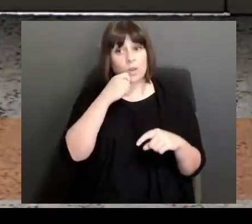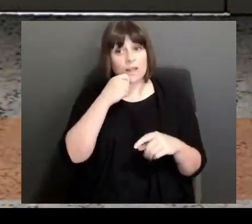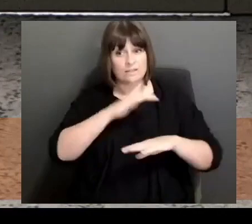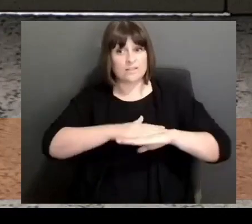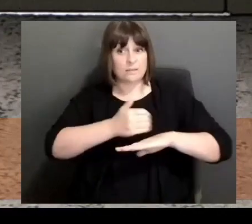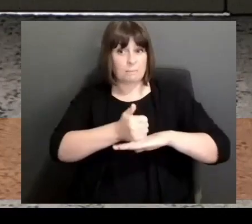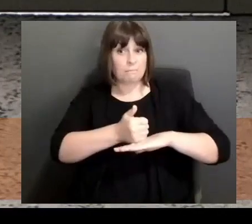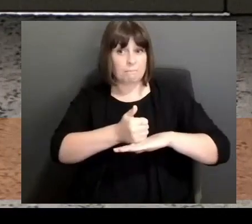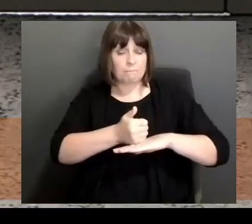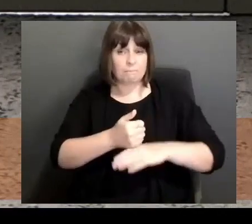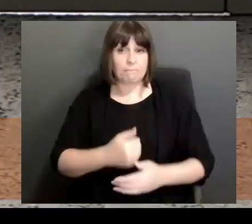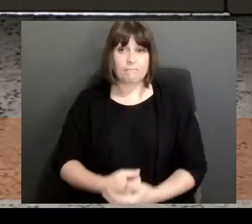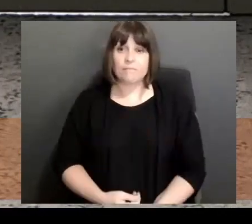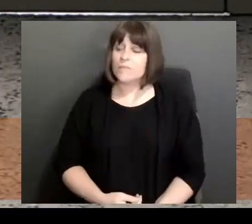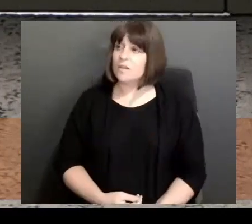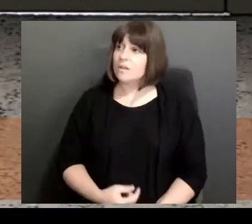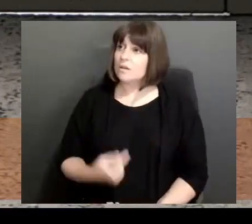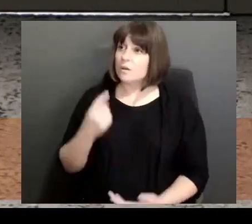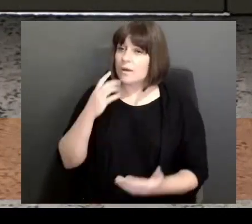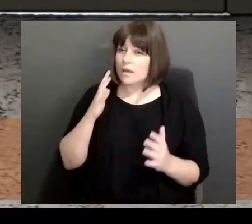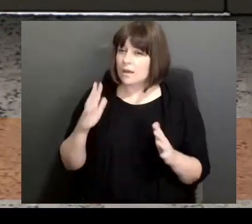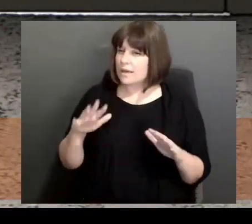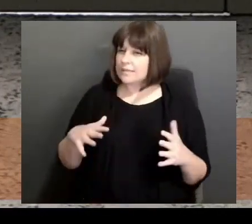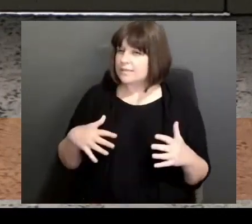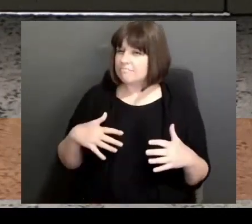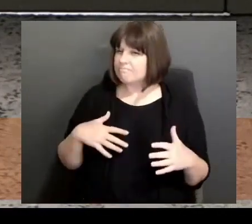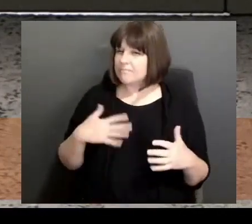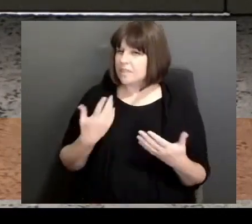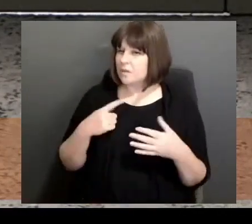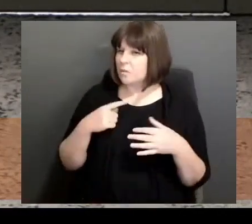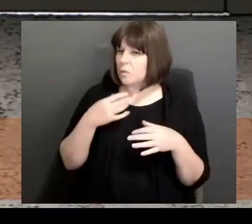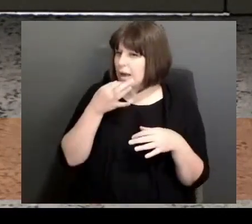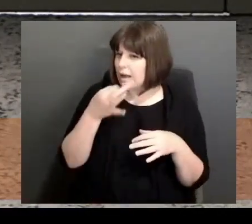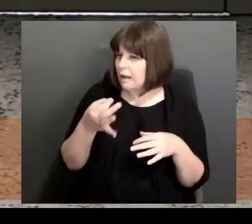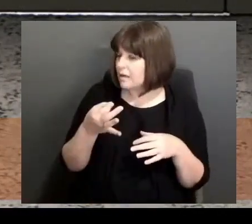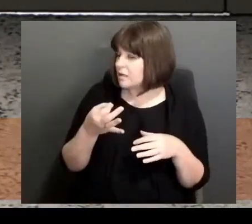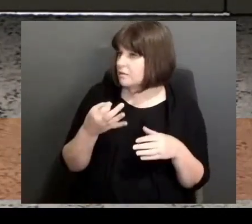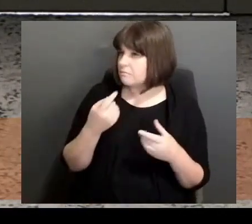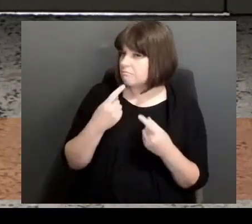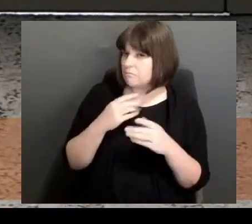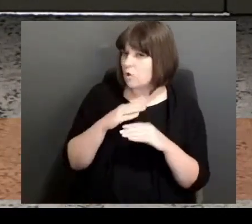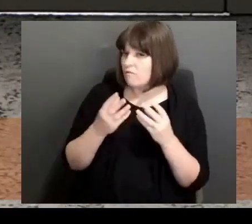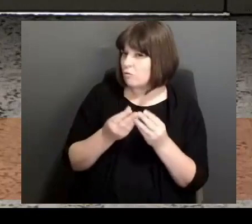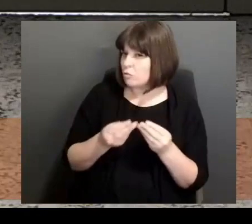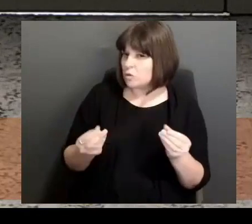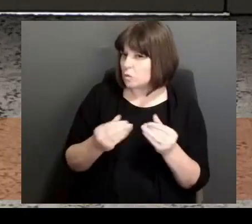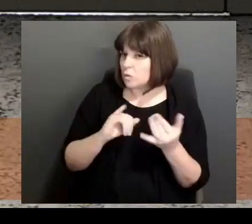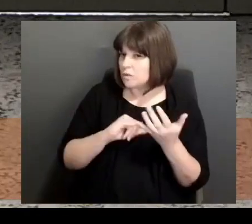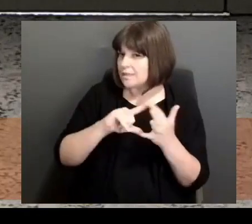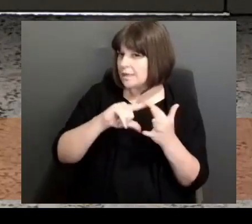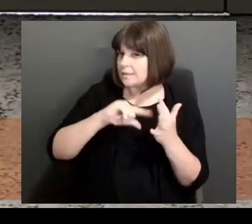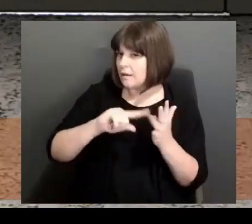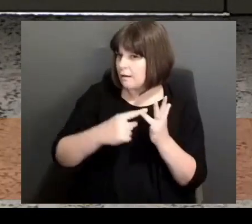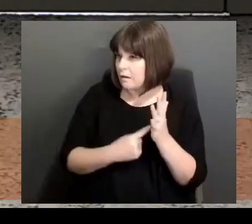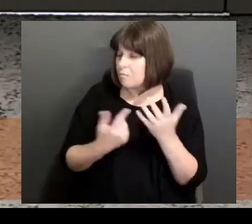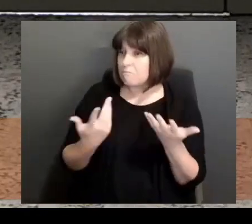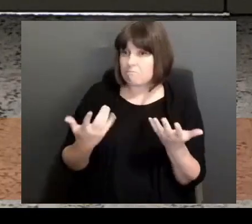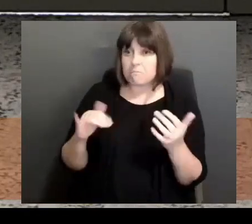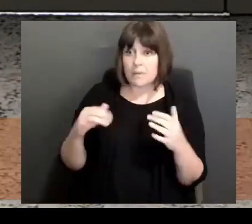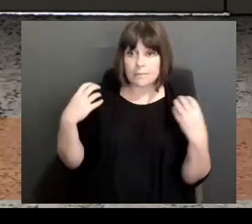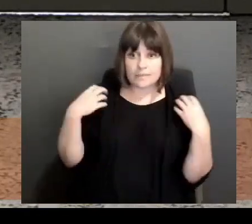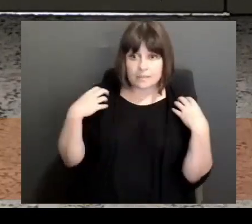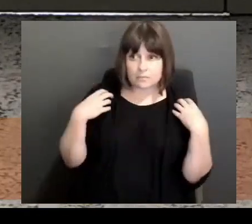There wasn't anything I wanted to ask particularly about the resources sector, but commissioners may have questions in relation to